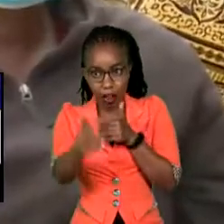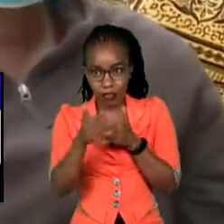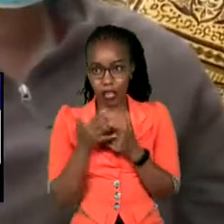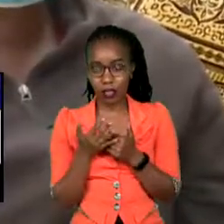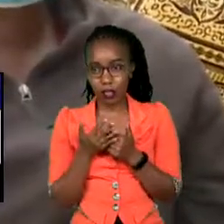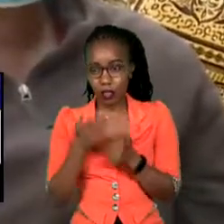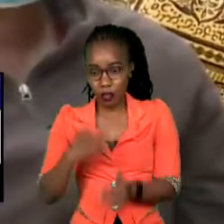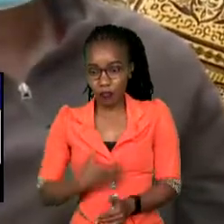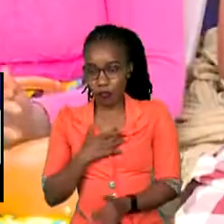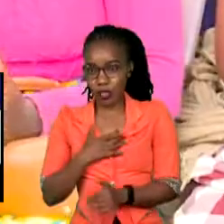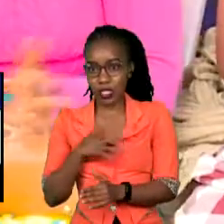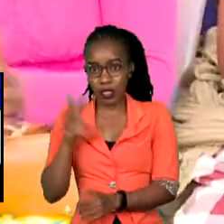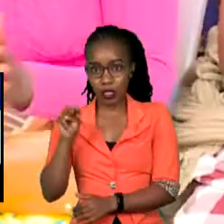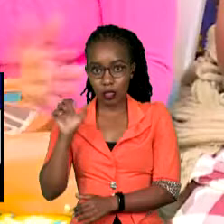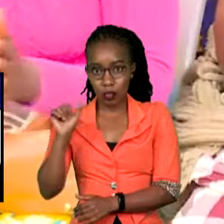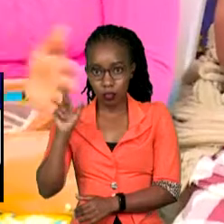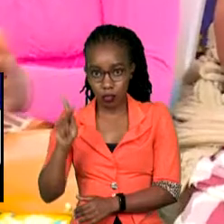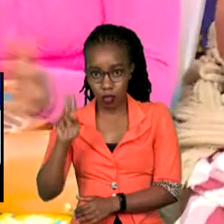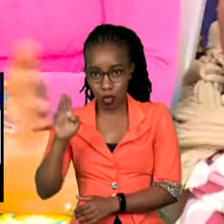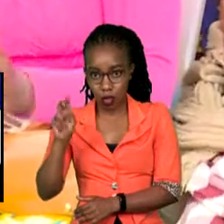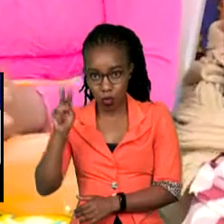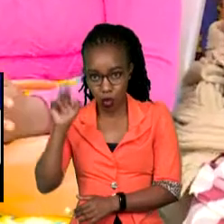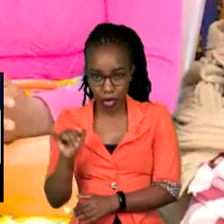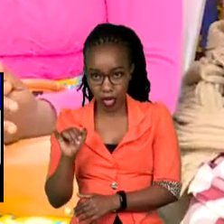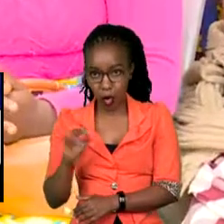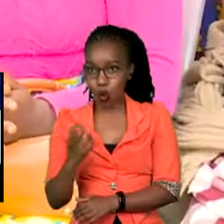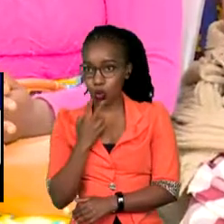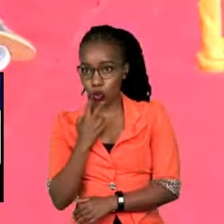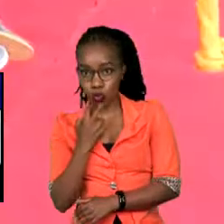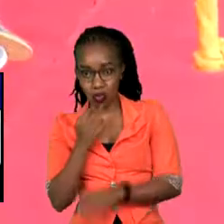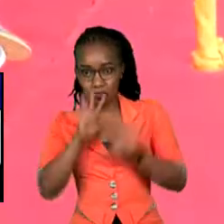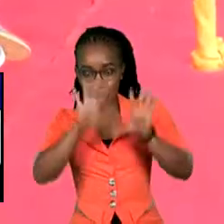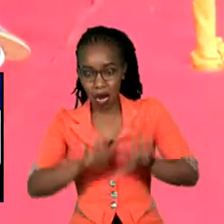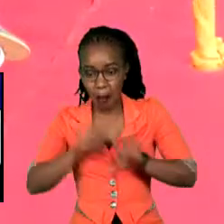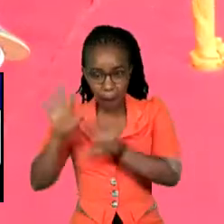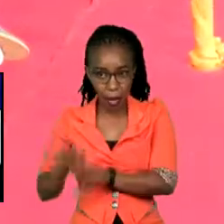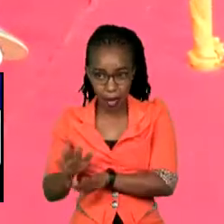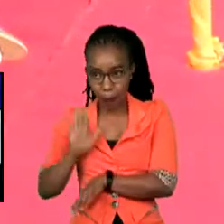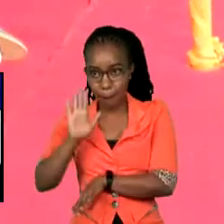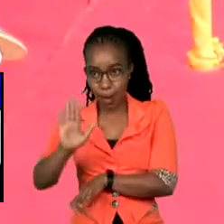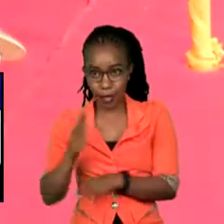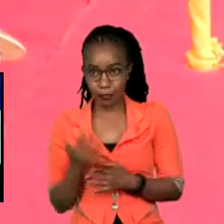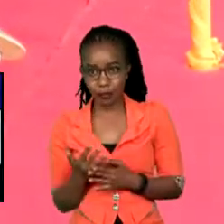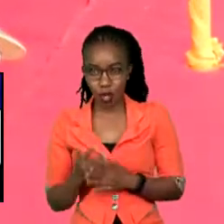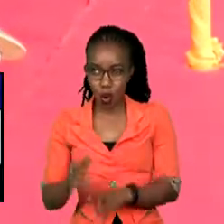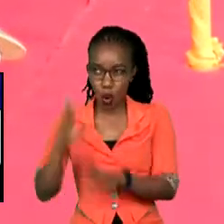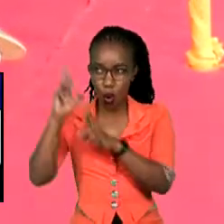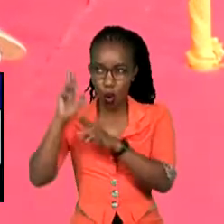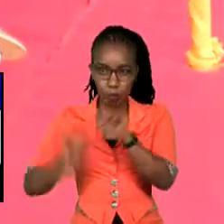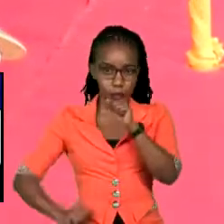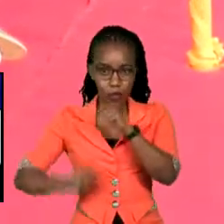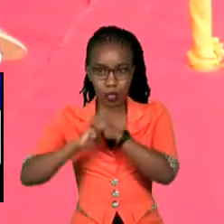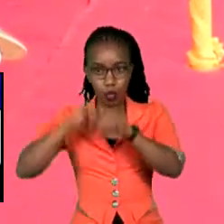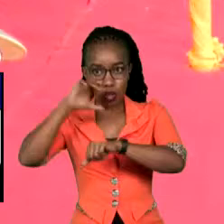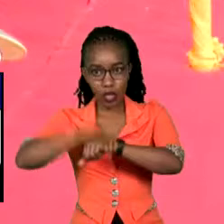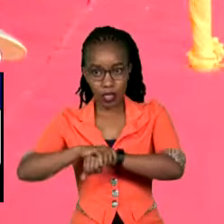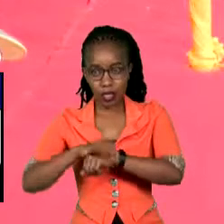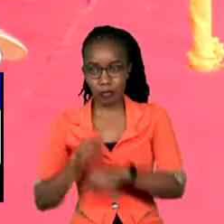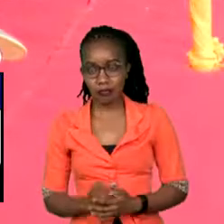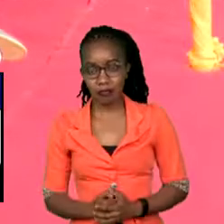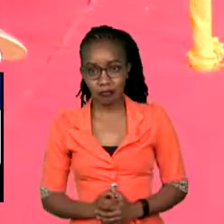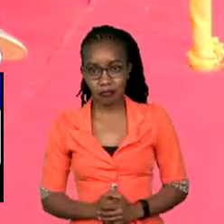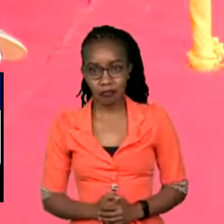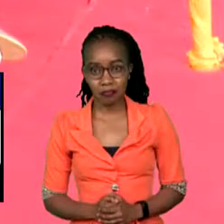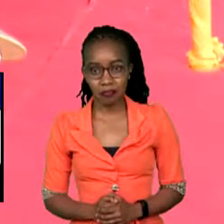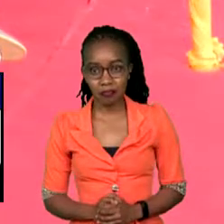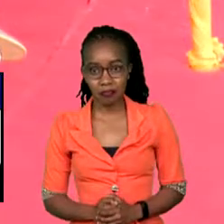similar trip to Makueni on Tuesday to politicize his presidential bid, hoping to get support from the region. Daniel Kariuki